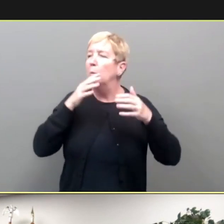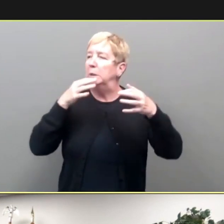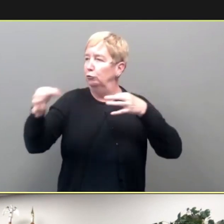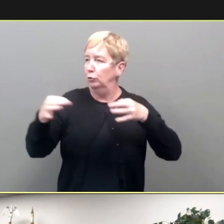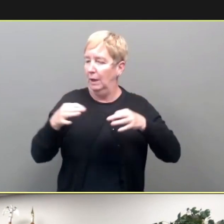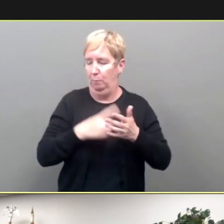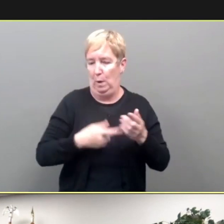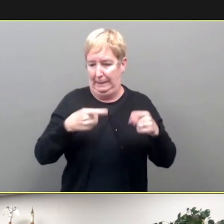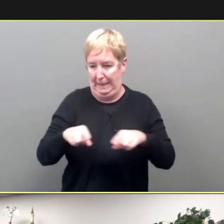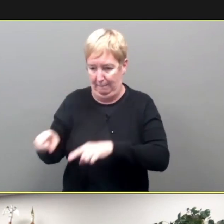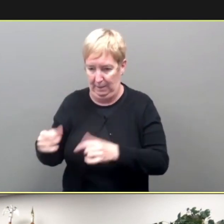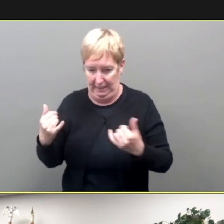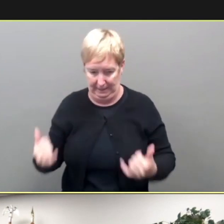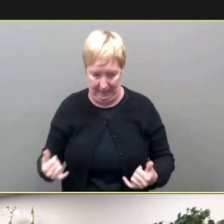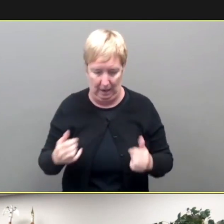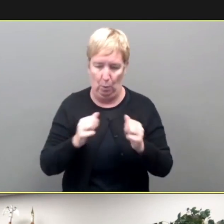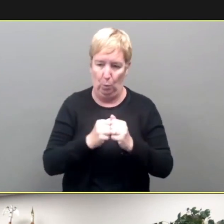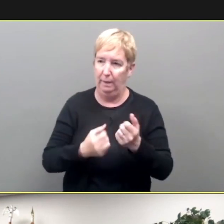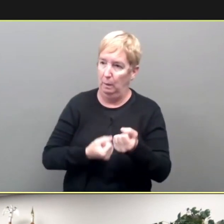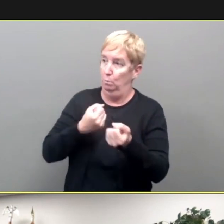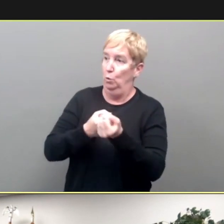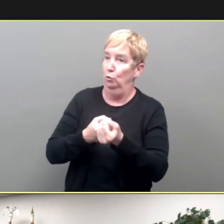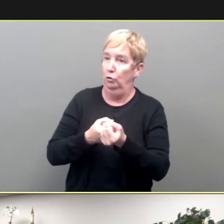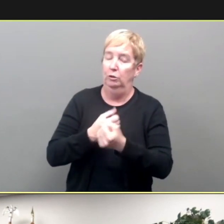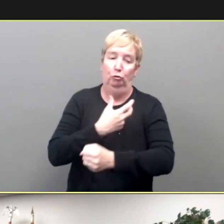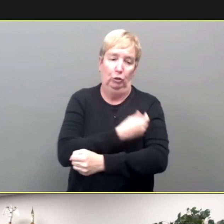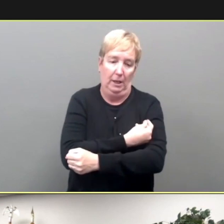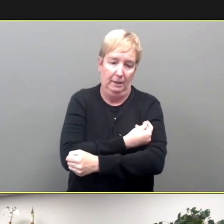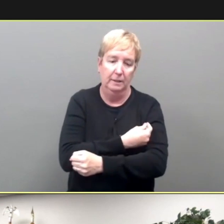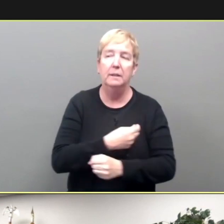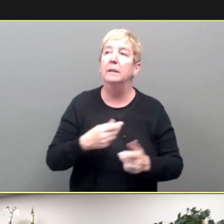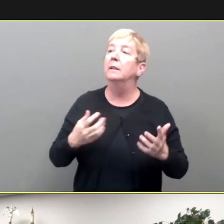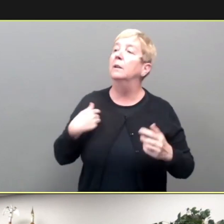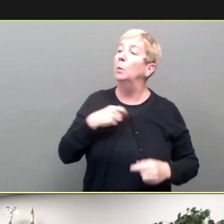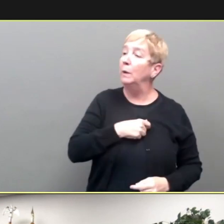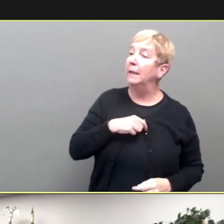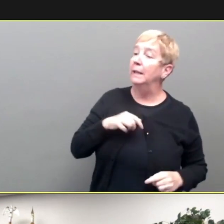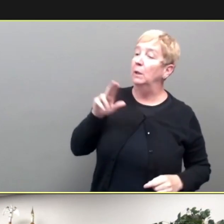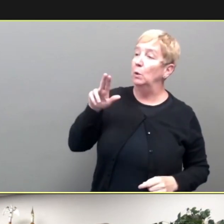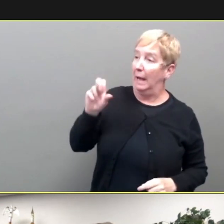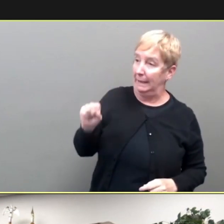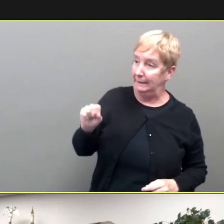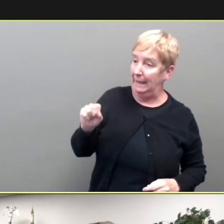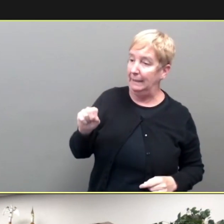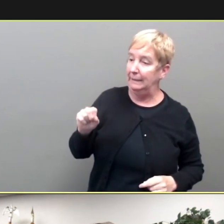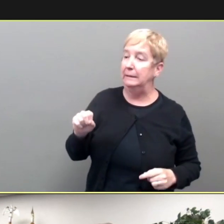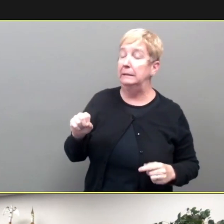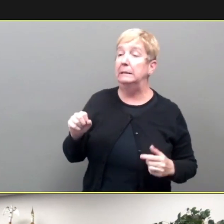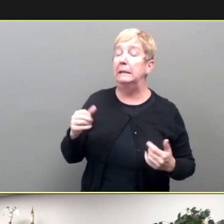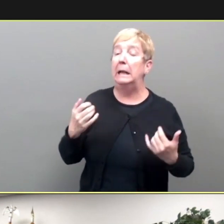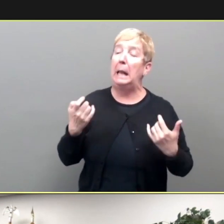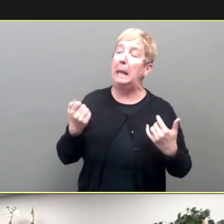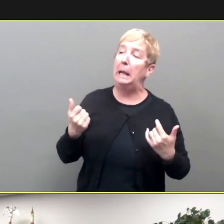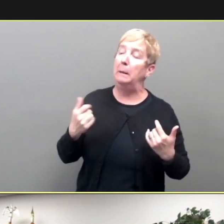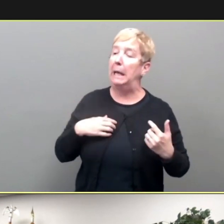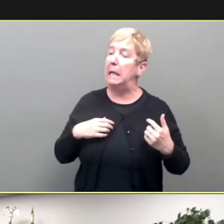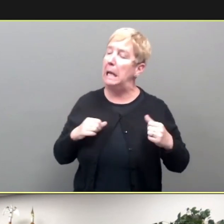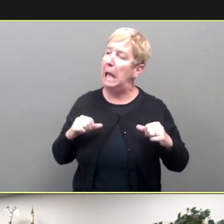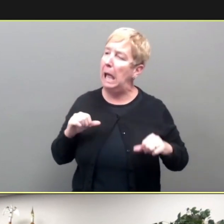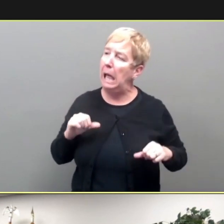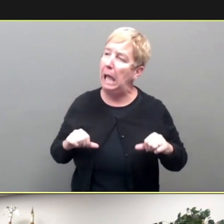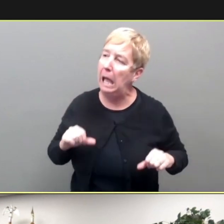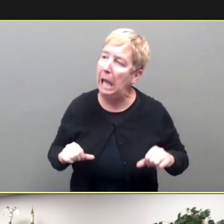now with boosters, is we're kind of, as a country, leaning a little bit into the unknown. I